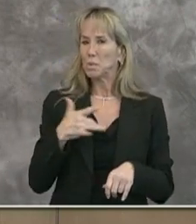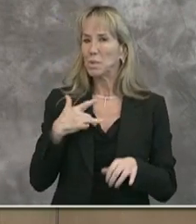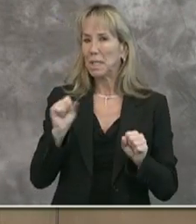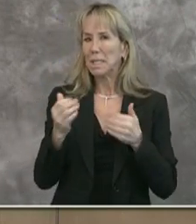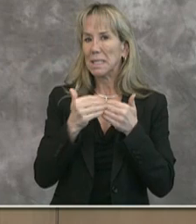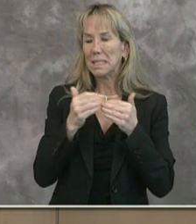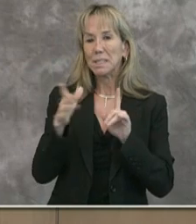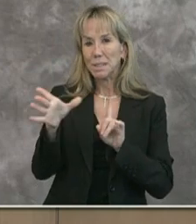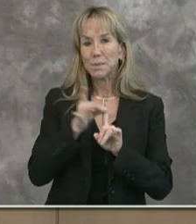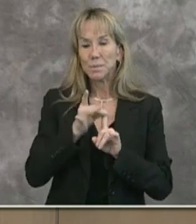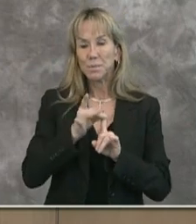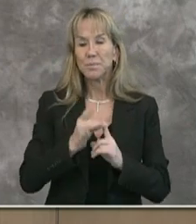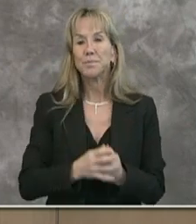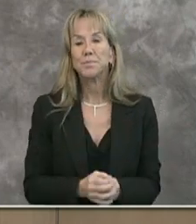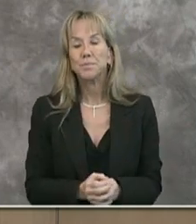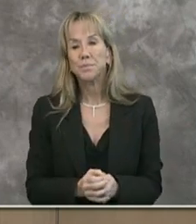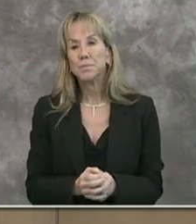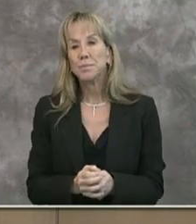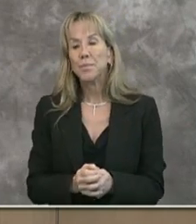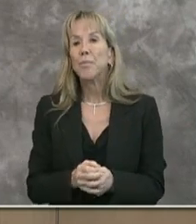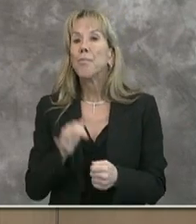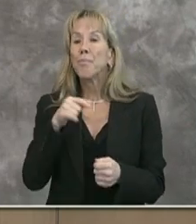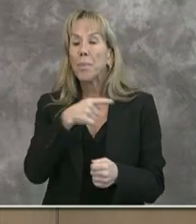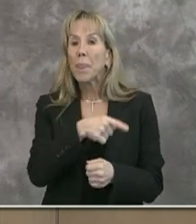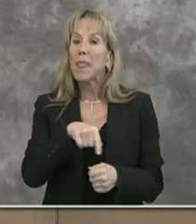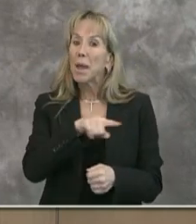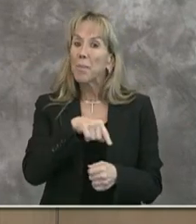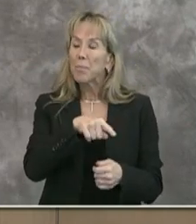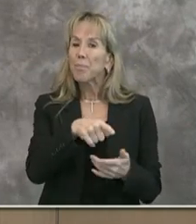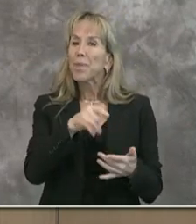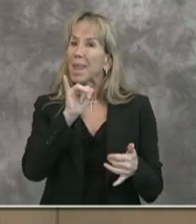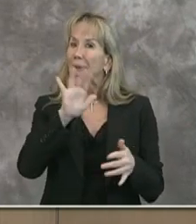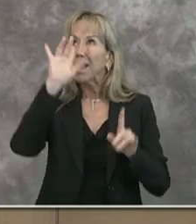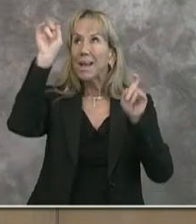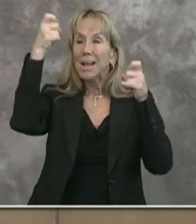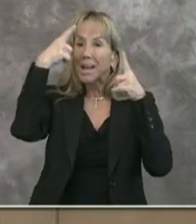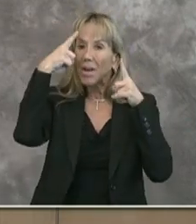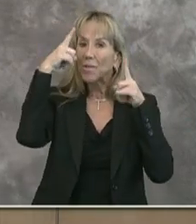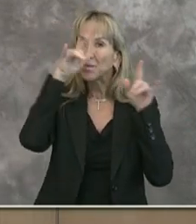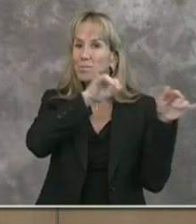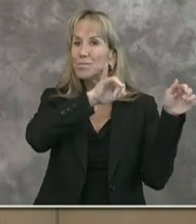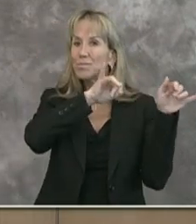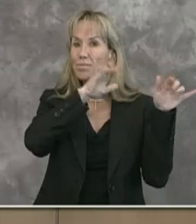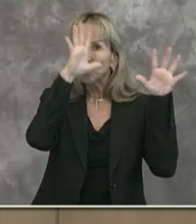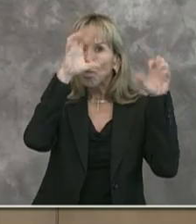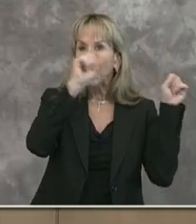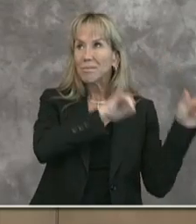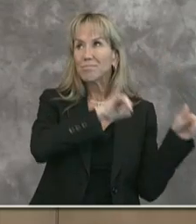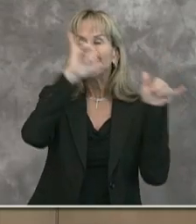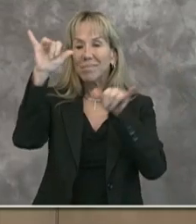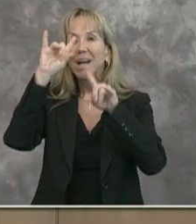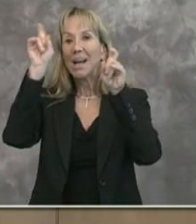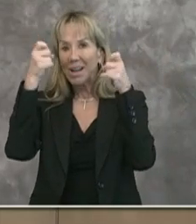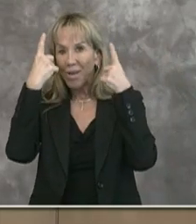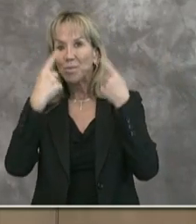also an element that's included in the governor's guidance or framework, and